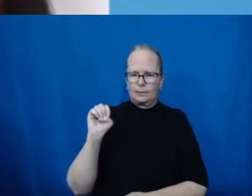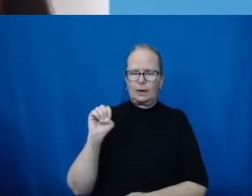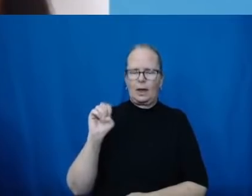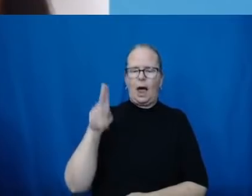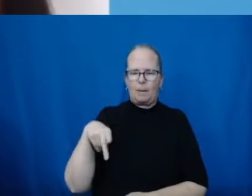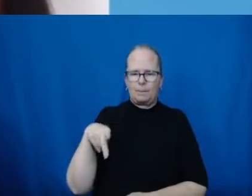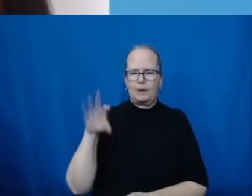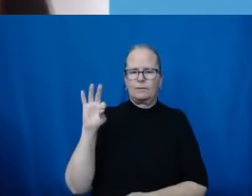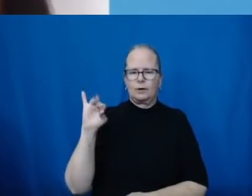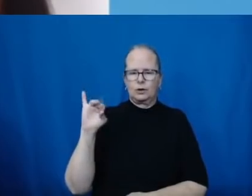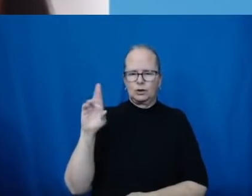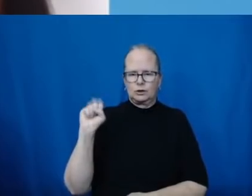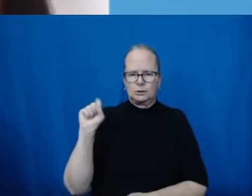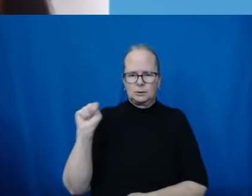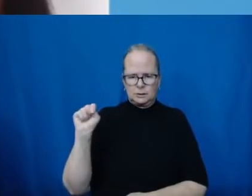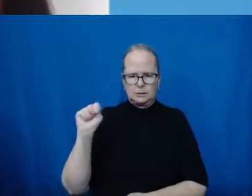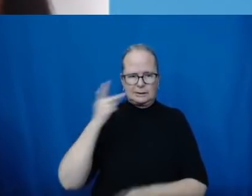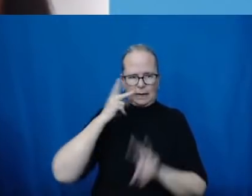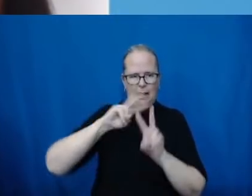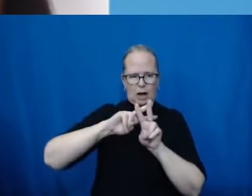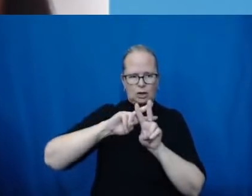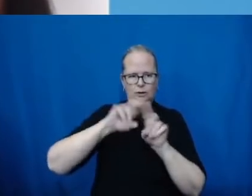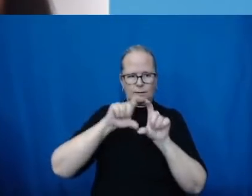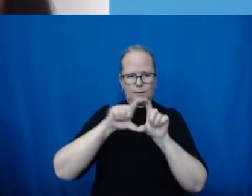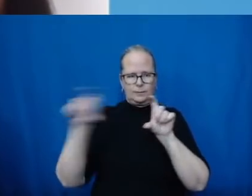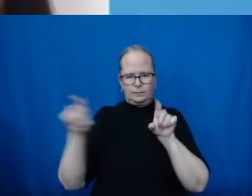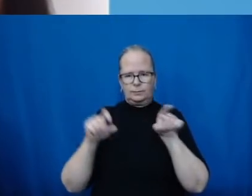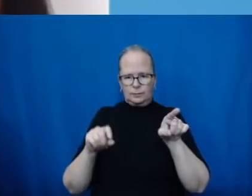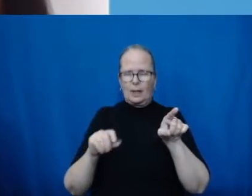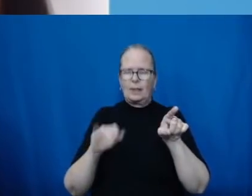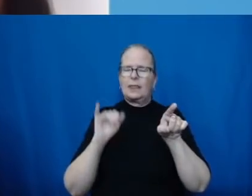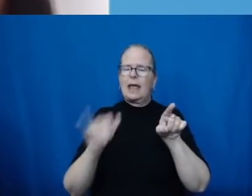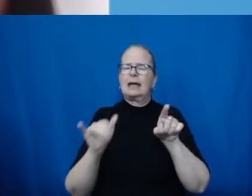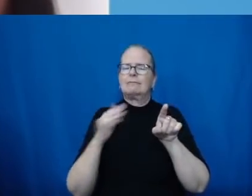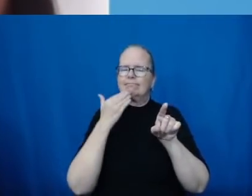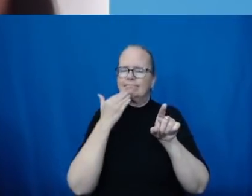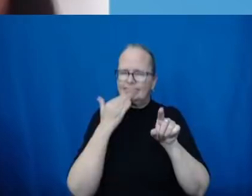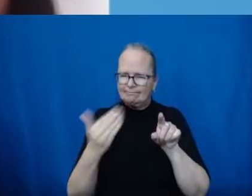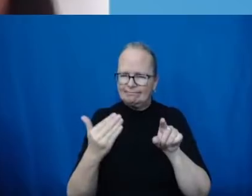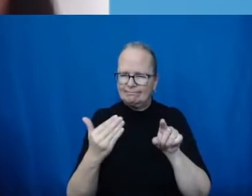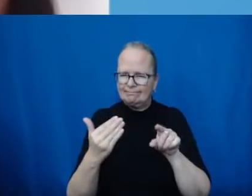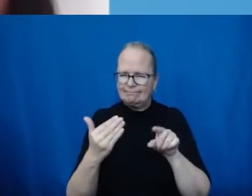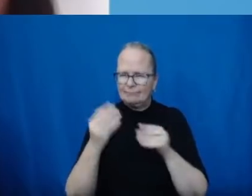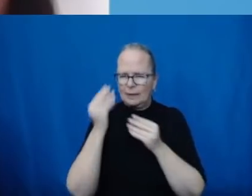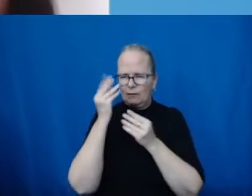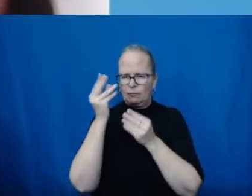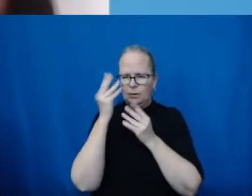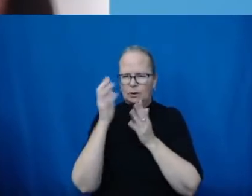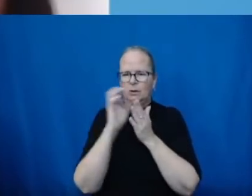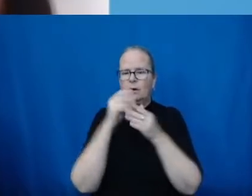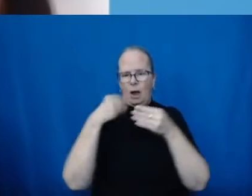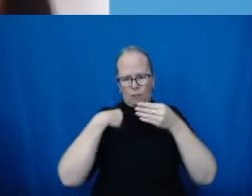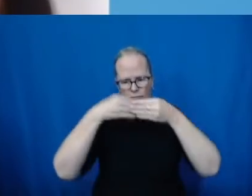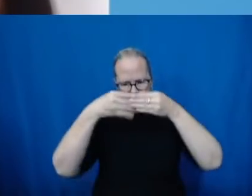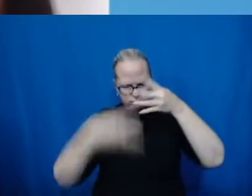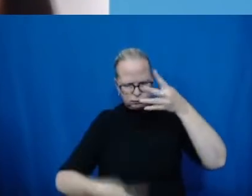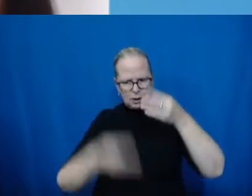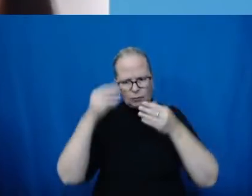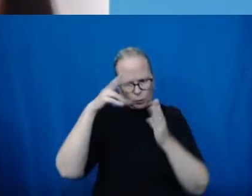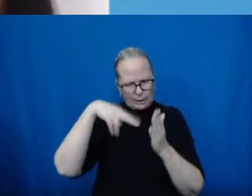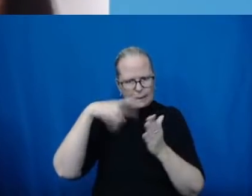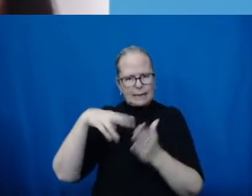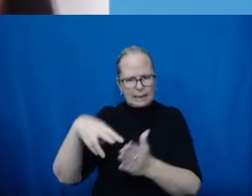dance. And it's got good, credible information. There's a whole area